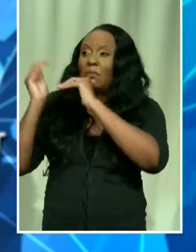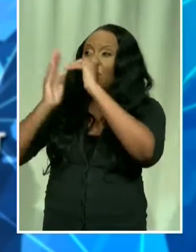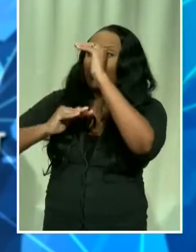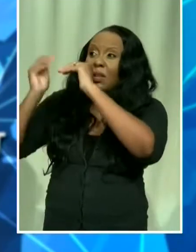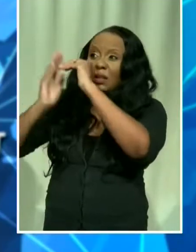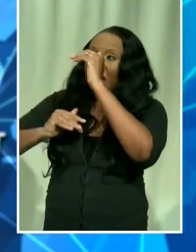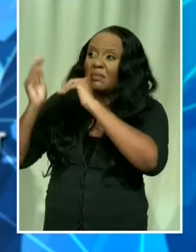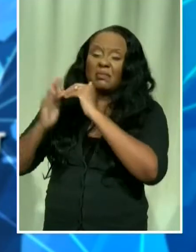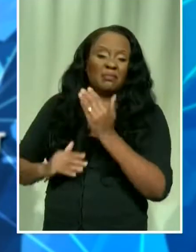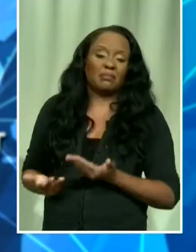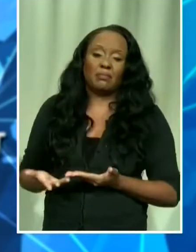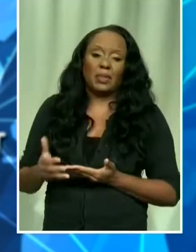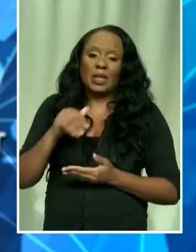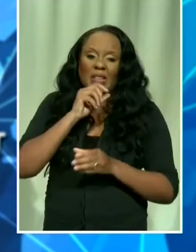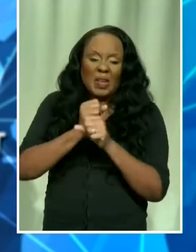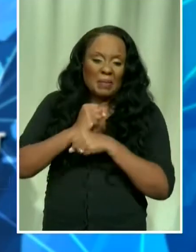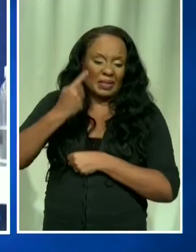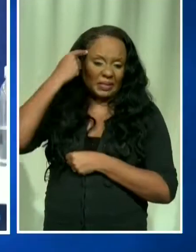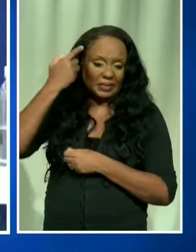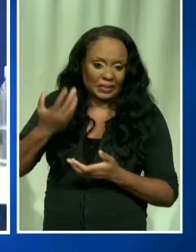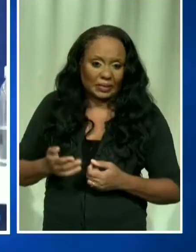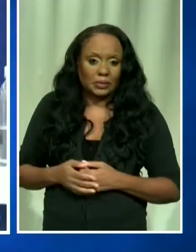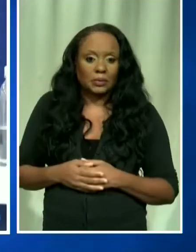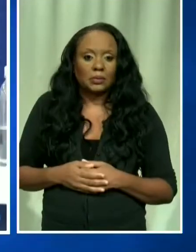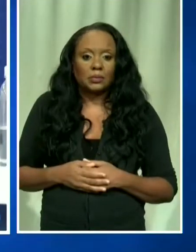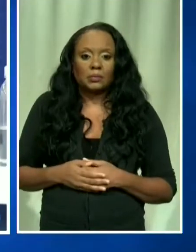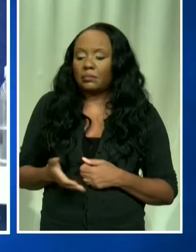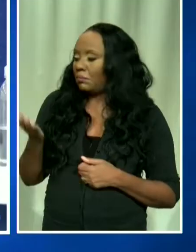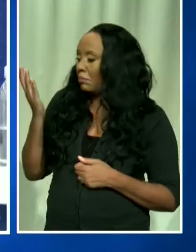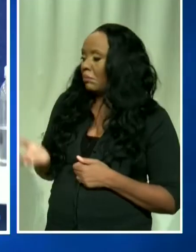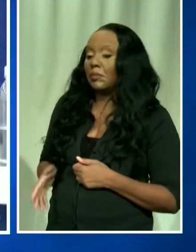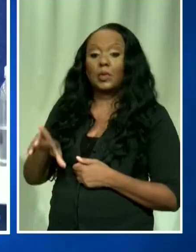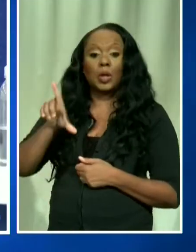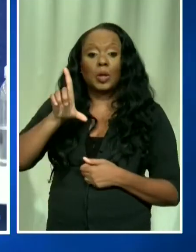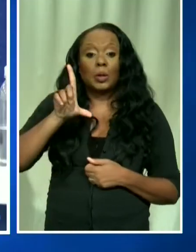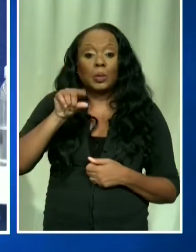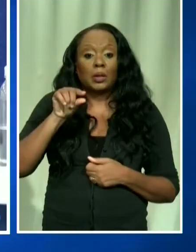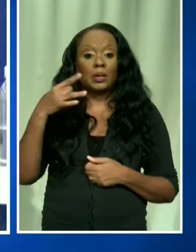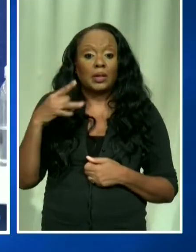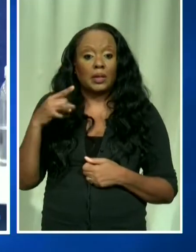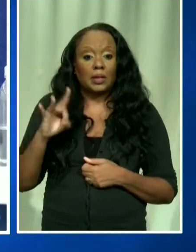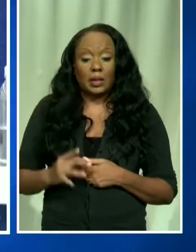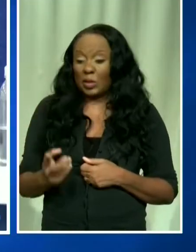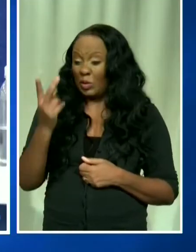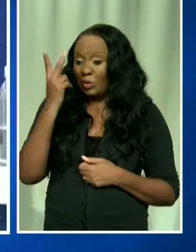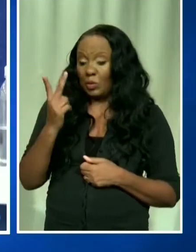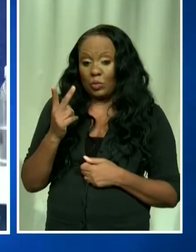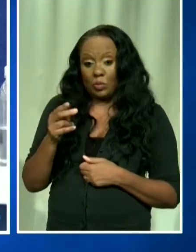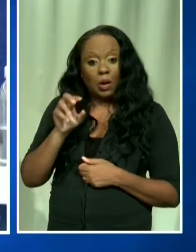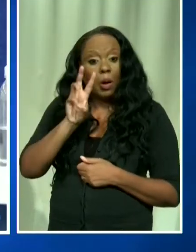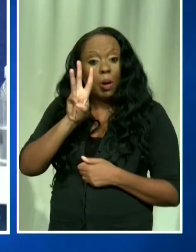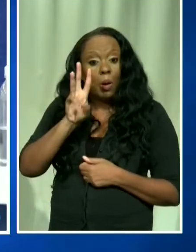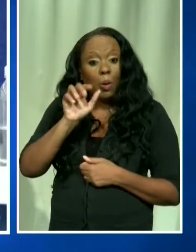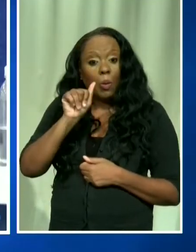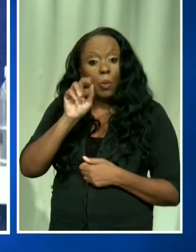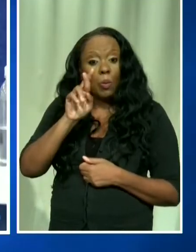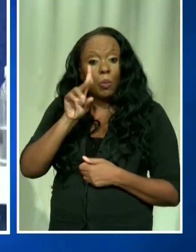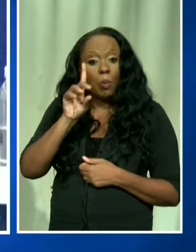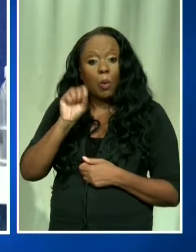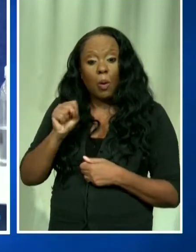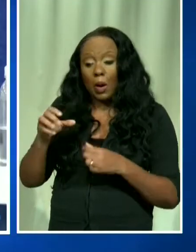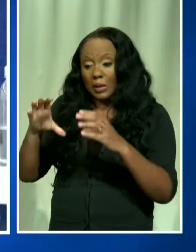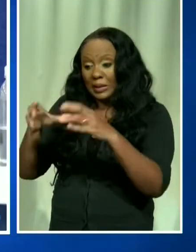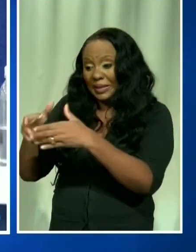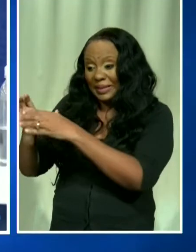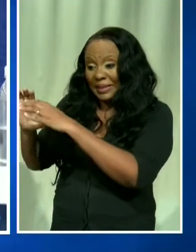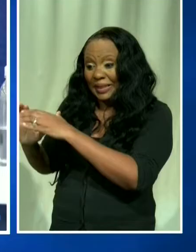tenable. In 2018, 2 out of the 18 wards were refurbished at an approximate cost of